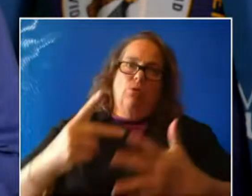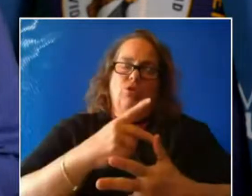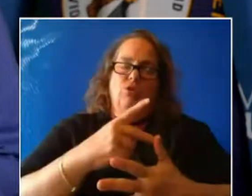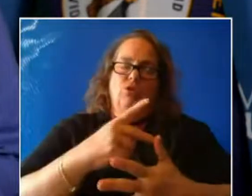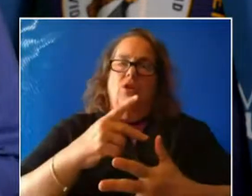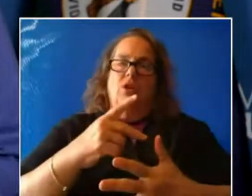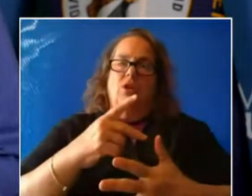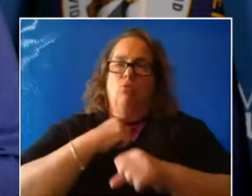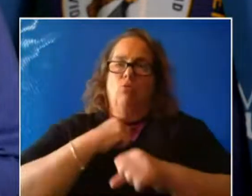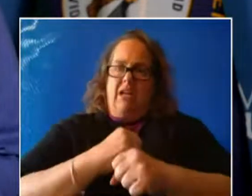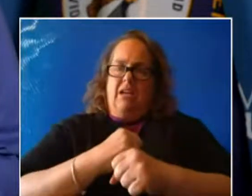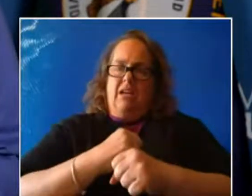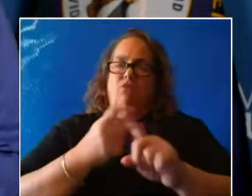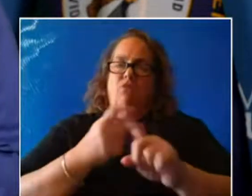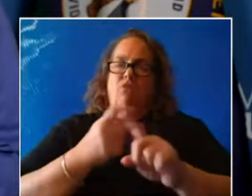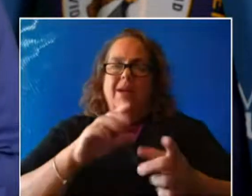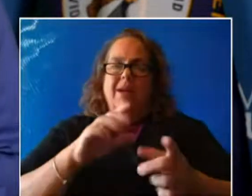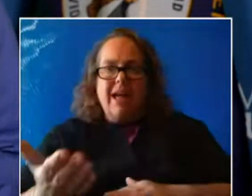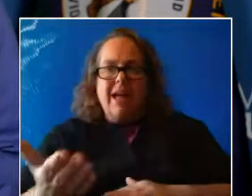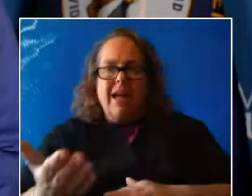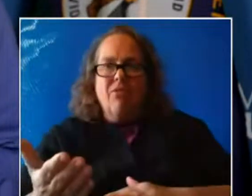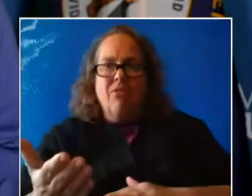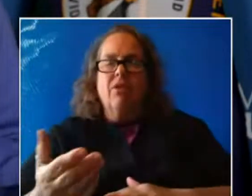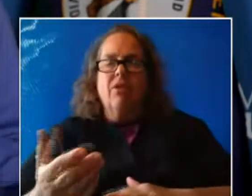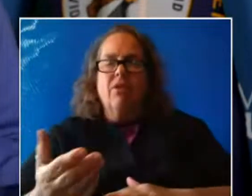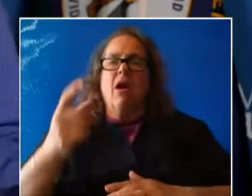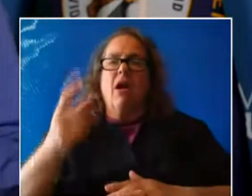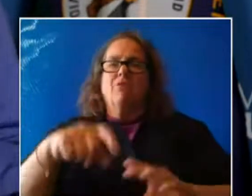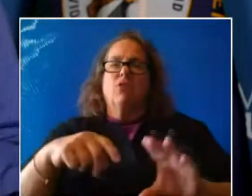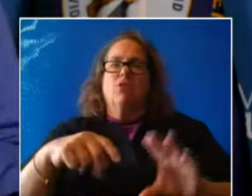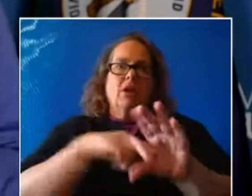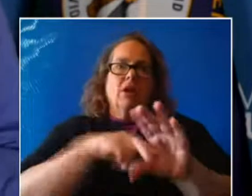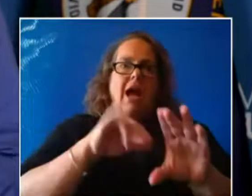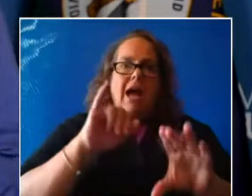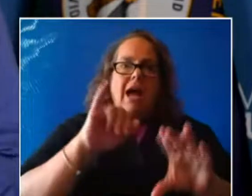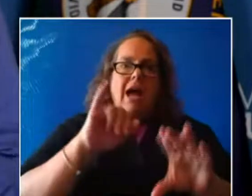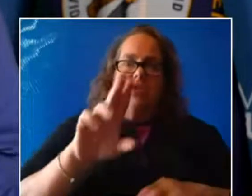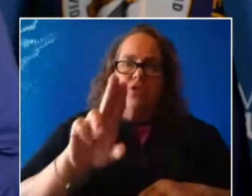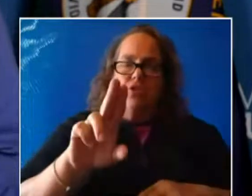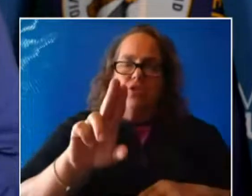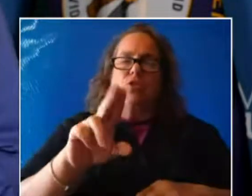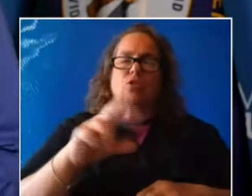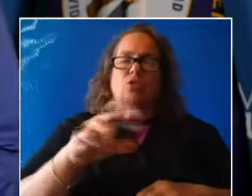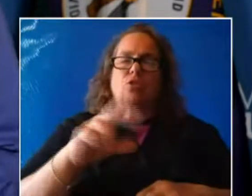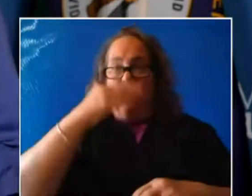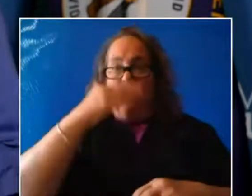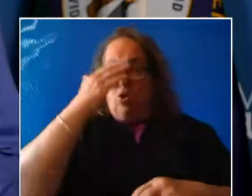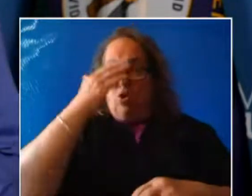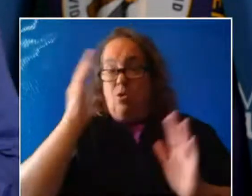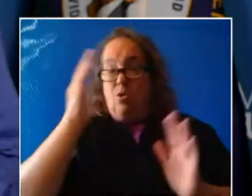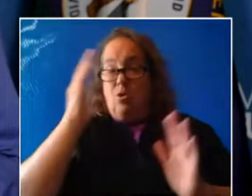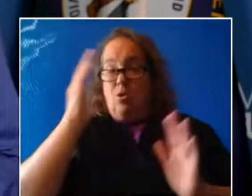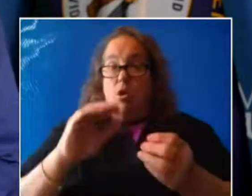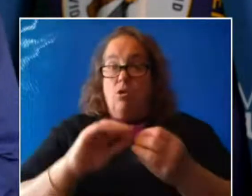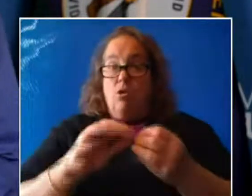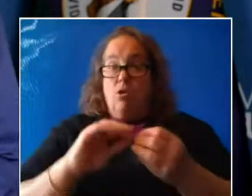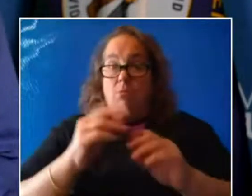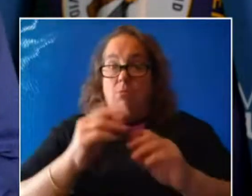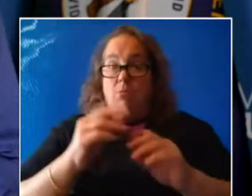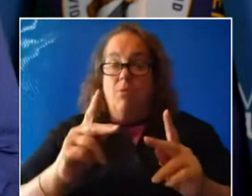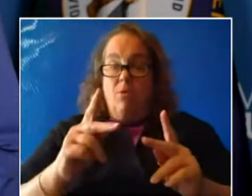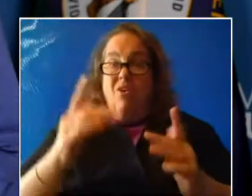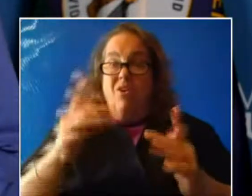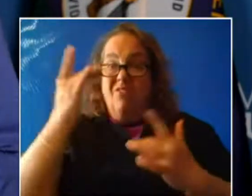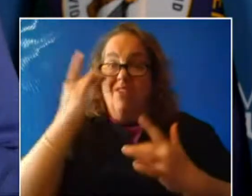going into the ICU in a hospital. So we know people, a small number of people will still get infected, but if they're protected from the greatest harms